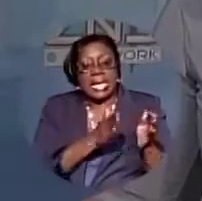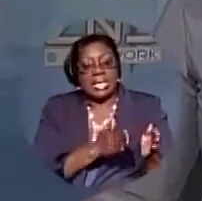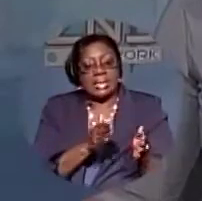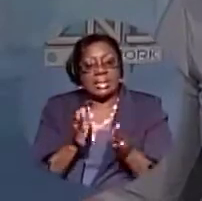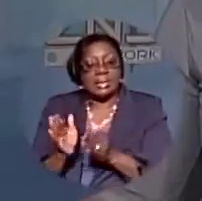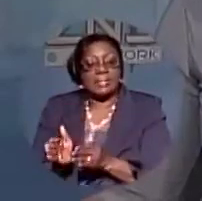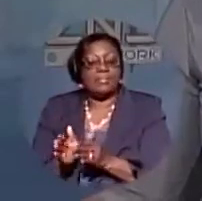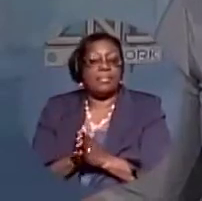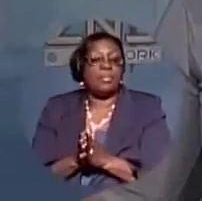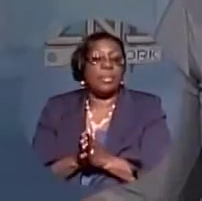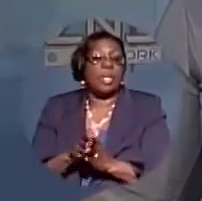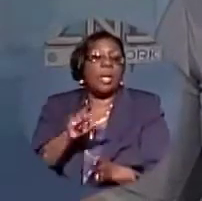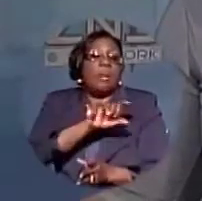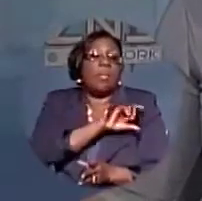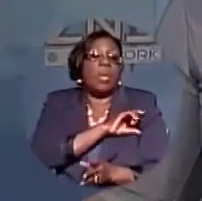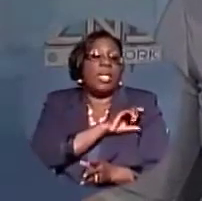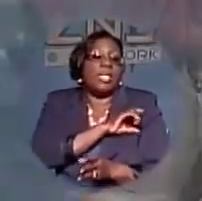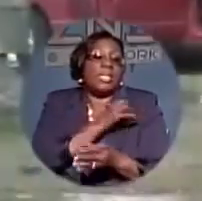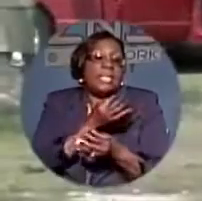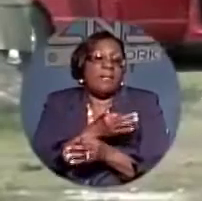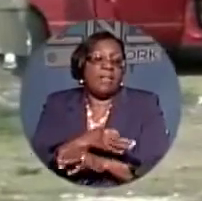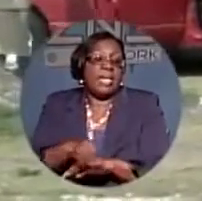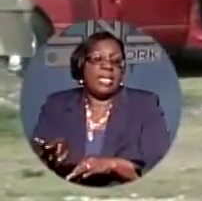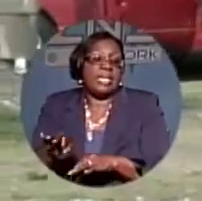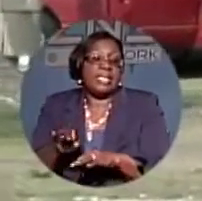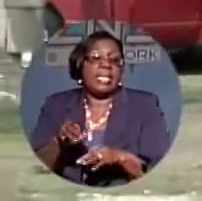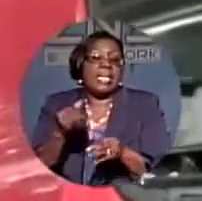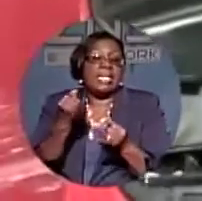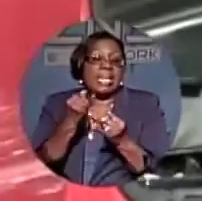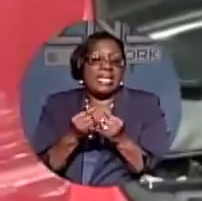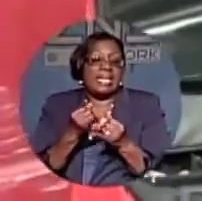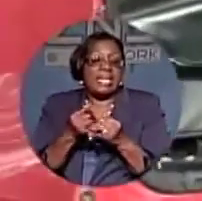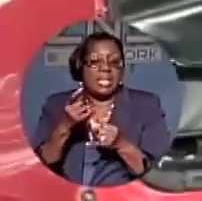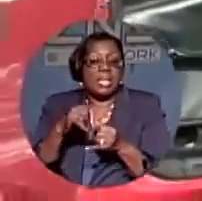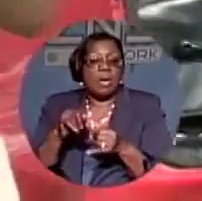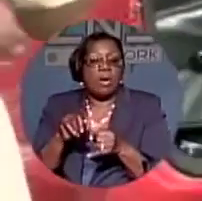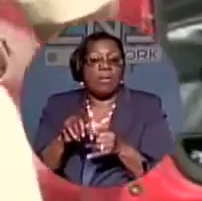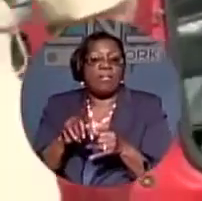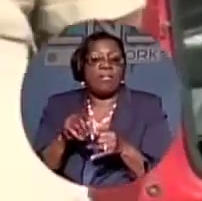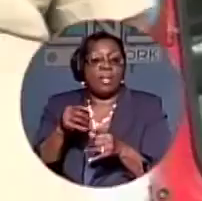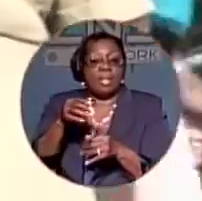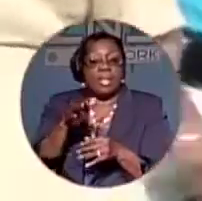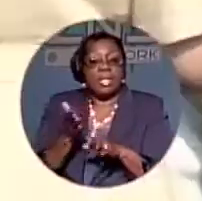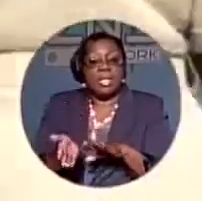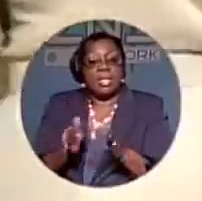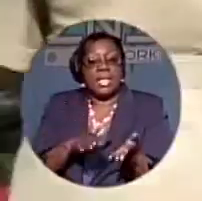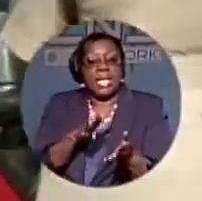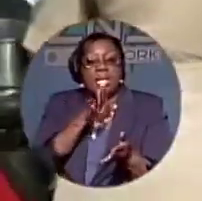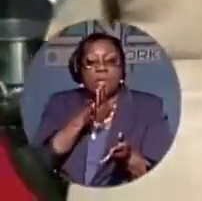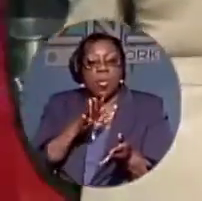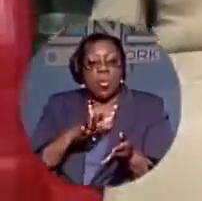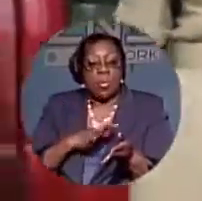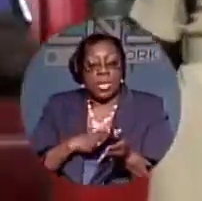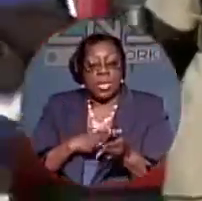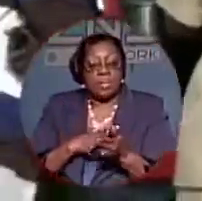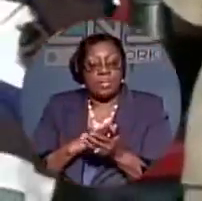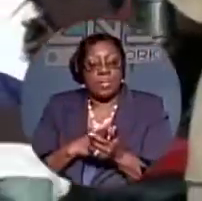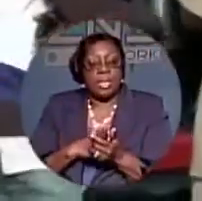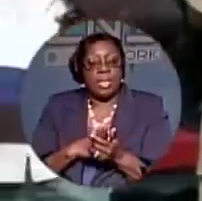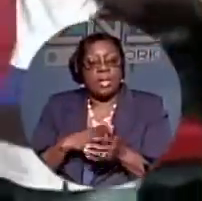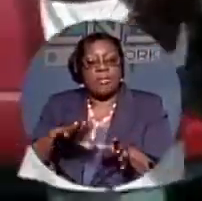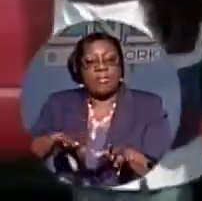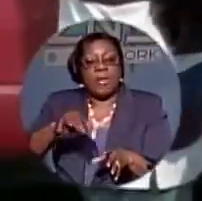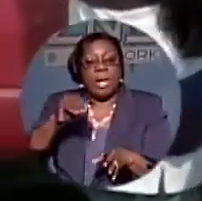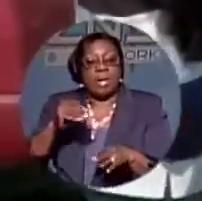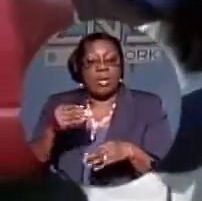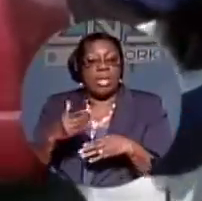identity of the country's 36th murder victim of the year. Yesterday, we reported that the scantily clad body of a young female was discovered